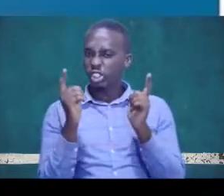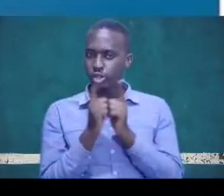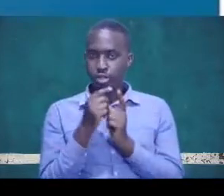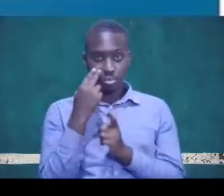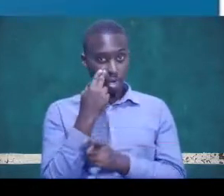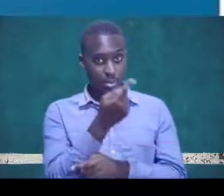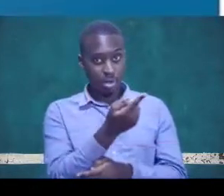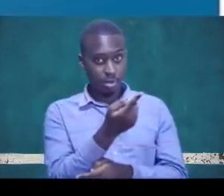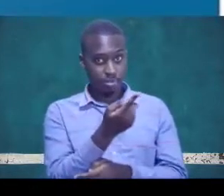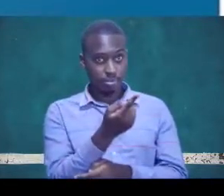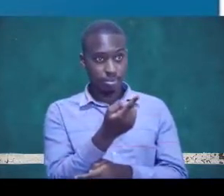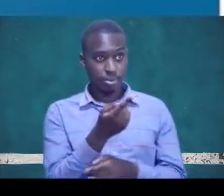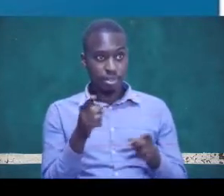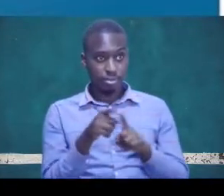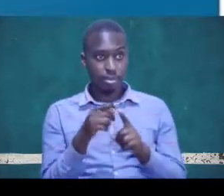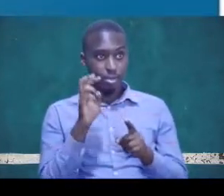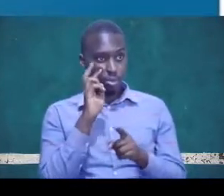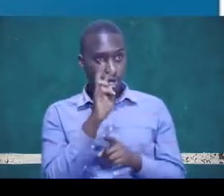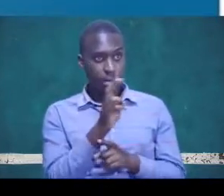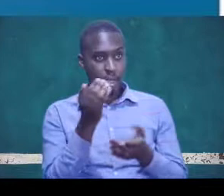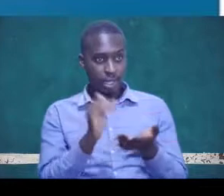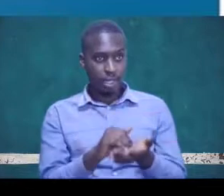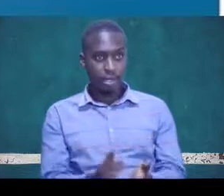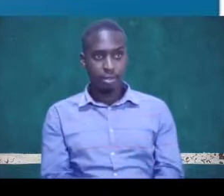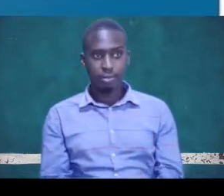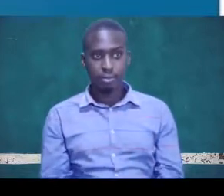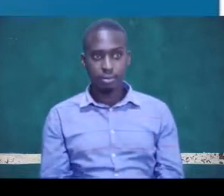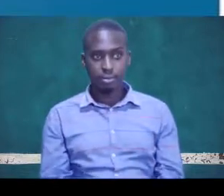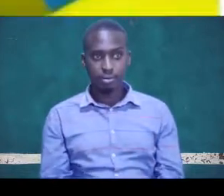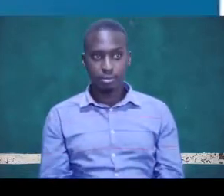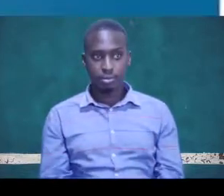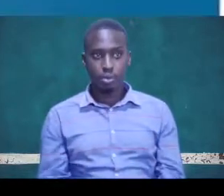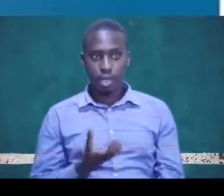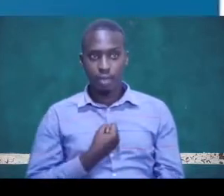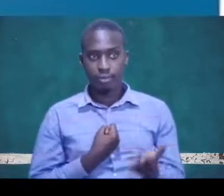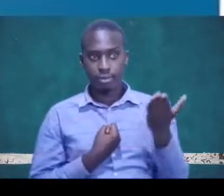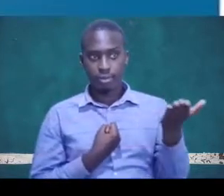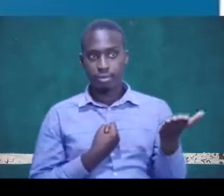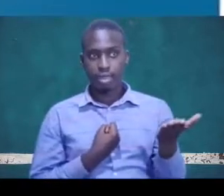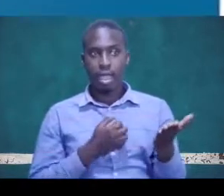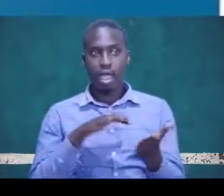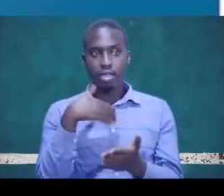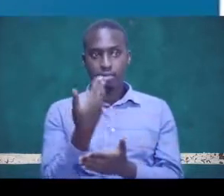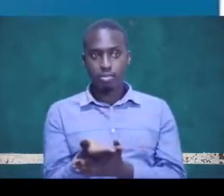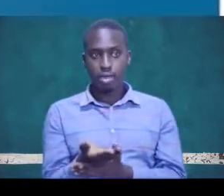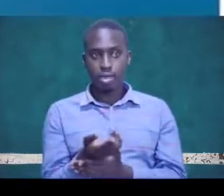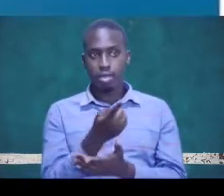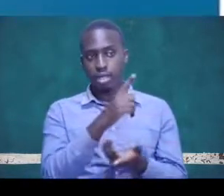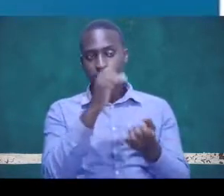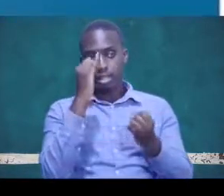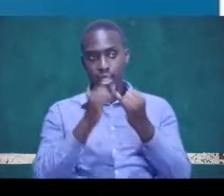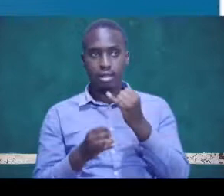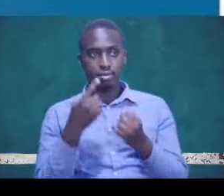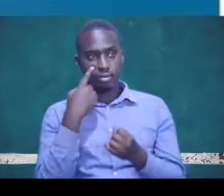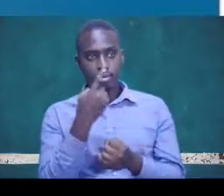you see that? So try to observe that again. We have this, and then it ends